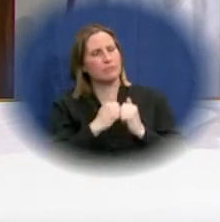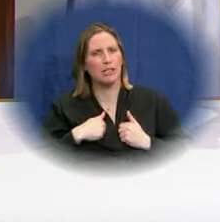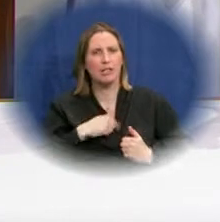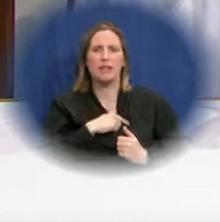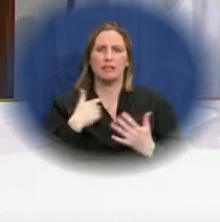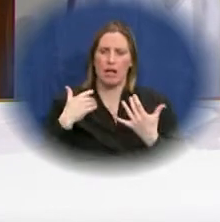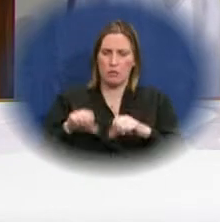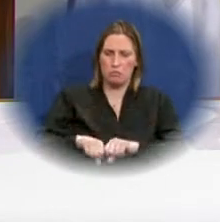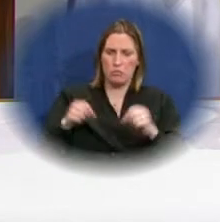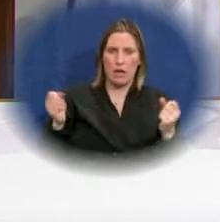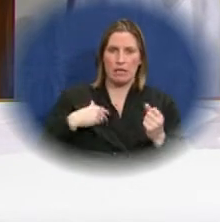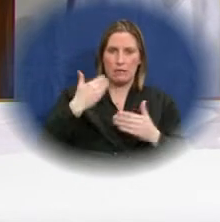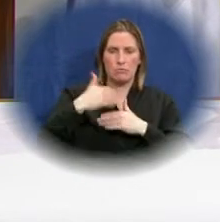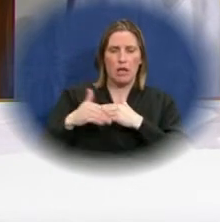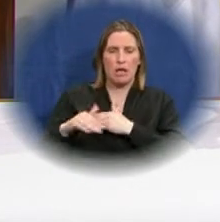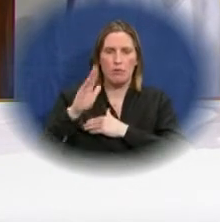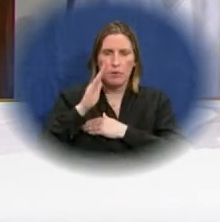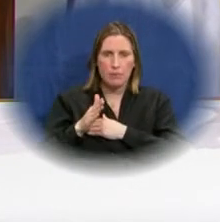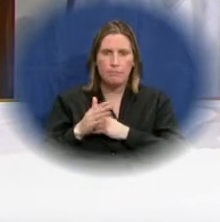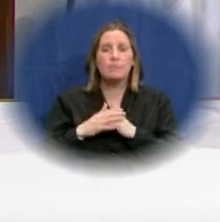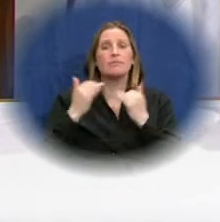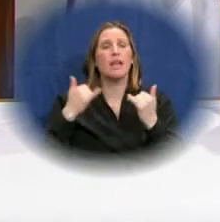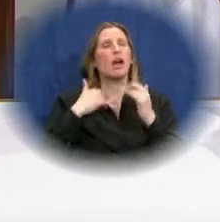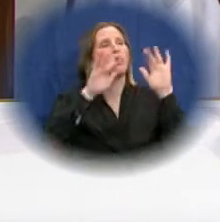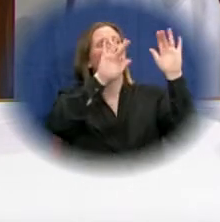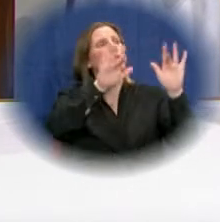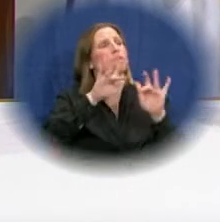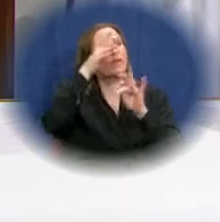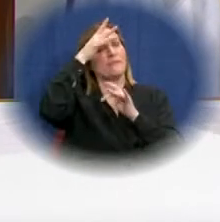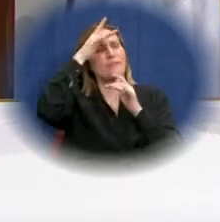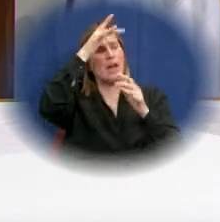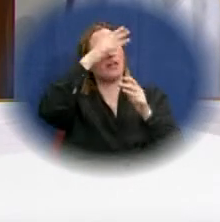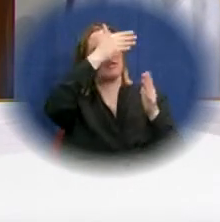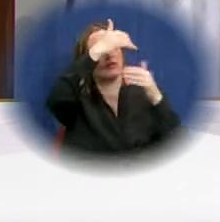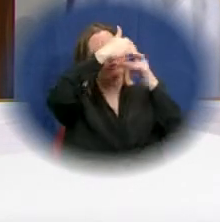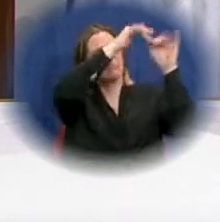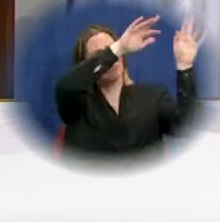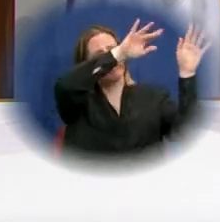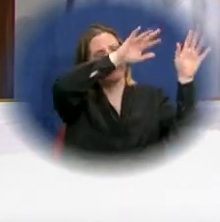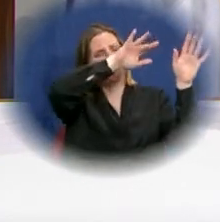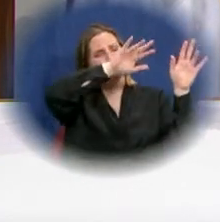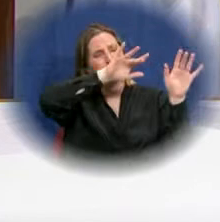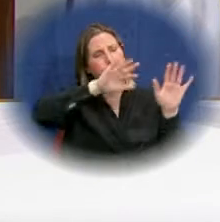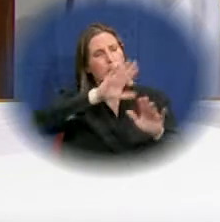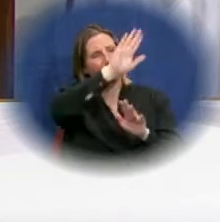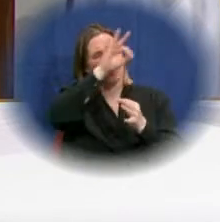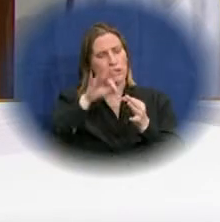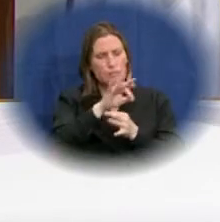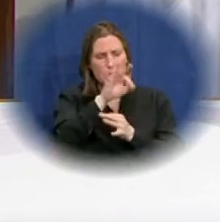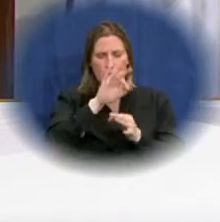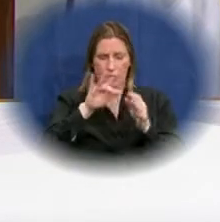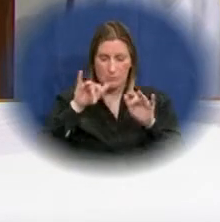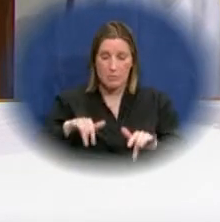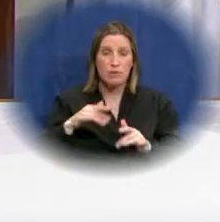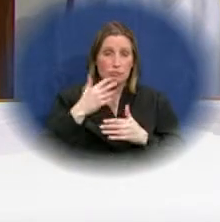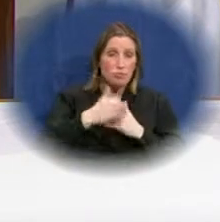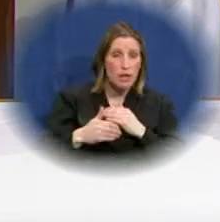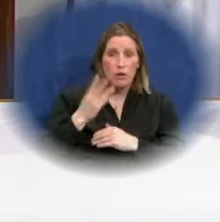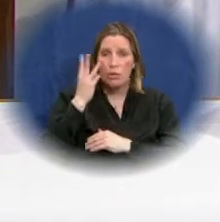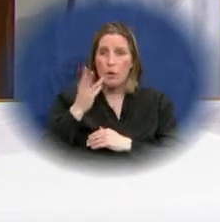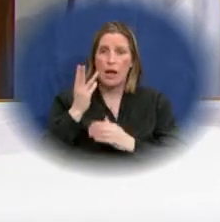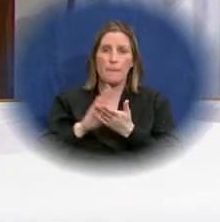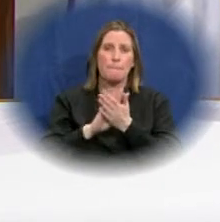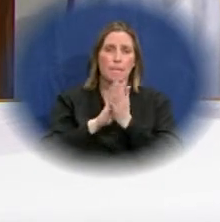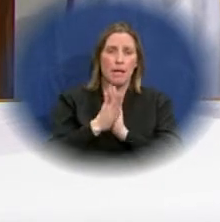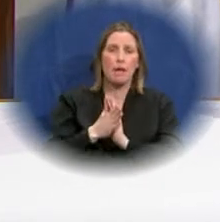the bread. Therefore, Father most merciful, we ask that you send forth your Holy Spirit to sanctify these gifts of bread and wine,